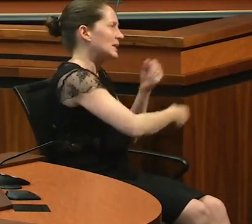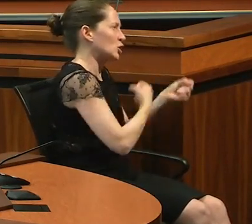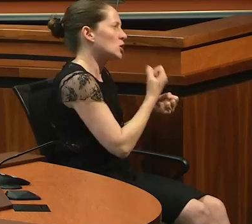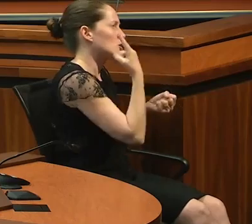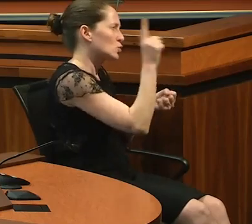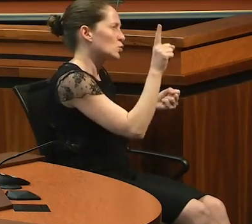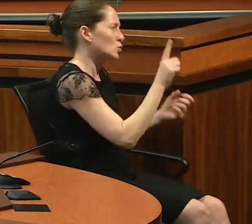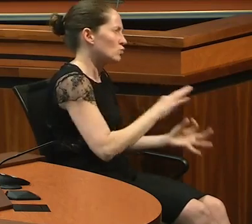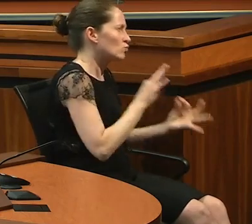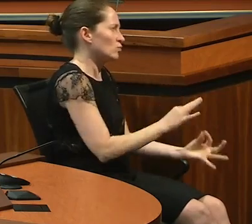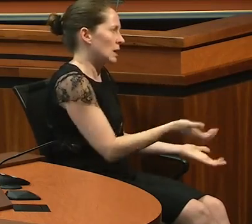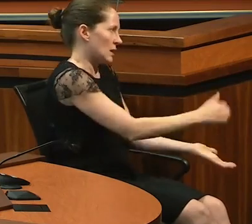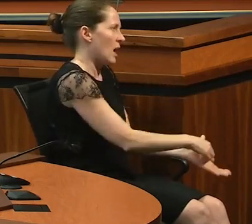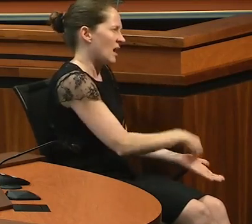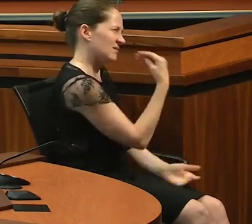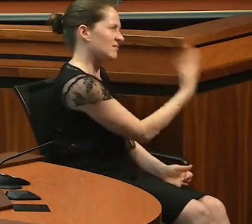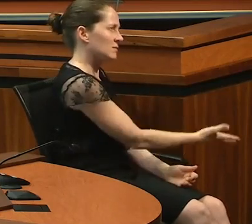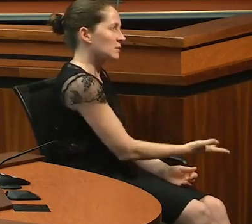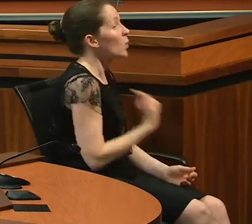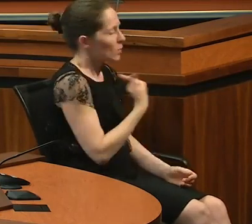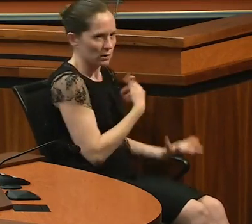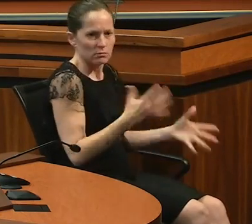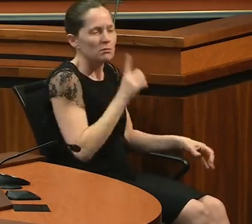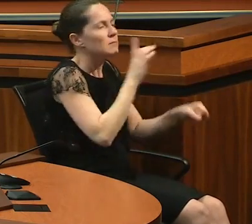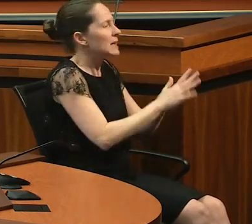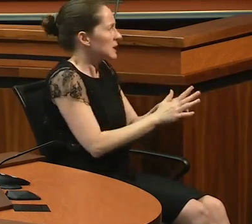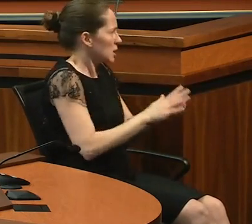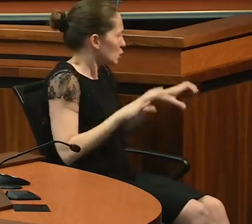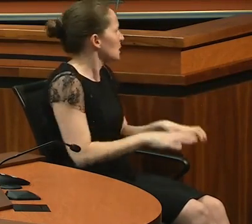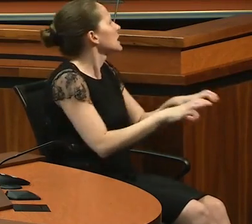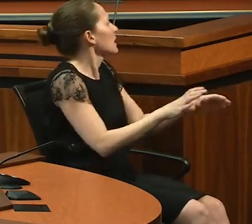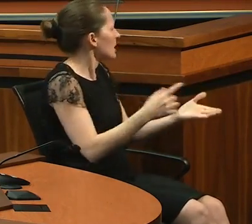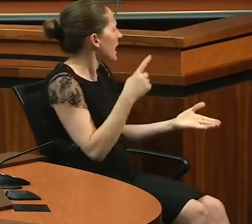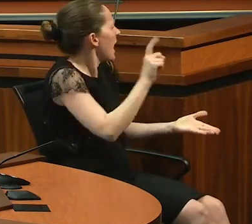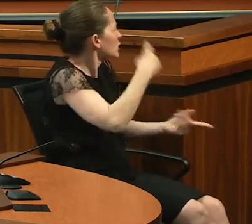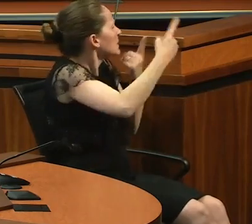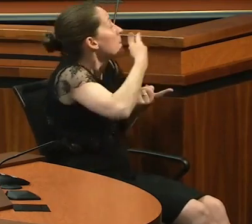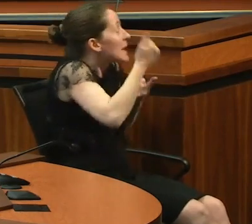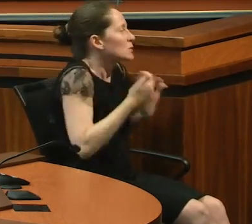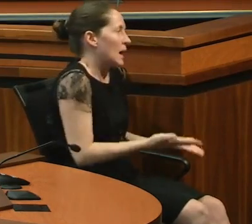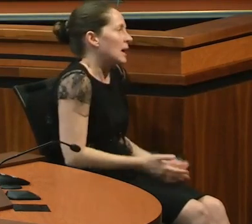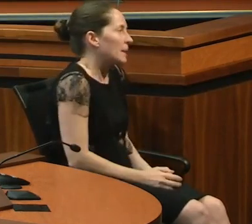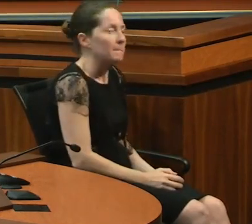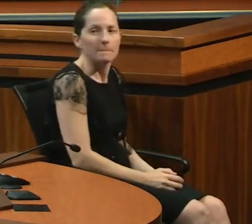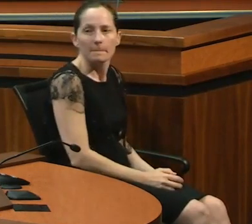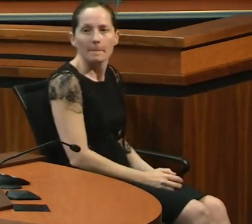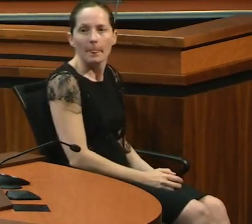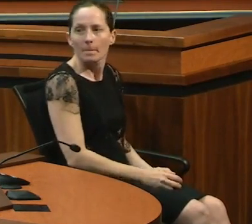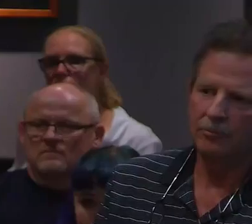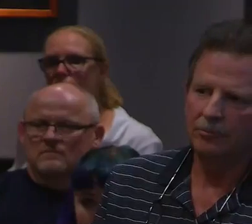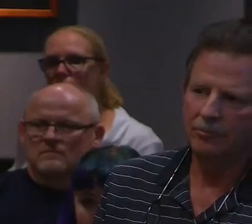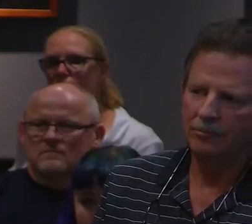infrastructure all into place. So we're committed to doing it, but we're just going to take us time, and we'll look at the best way we can do it. And you're going to have to ask, like,